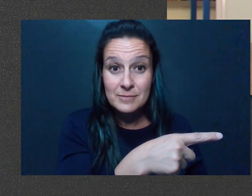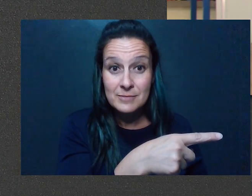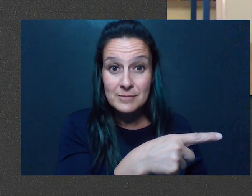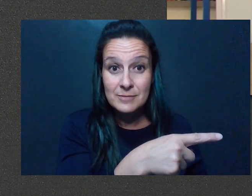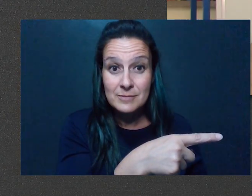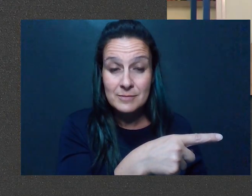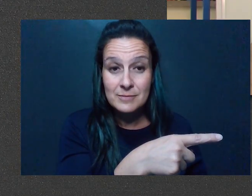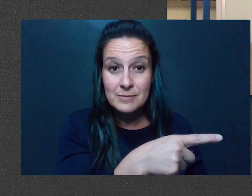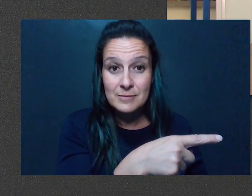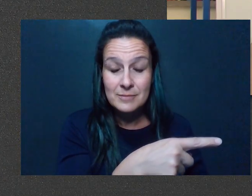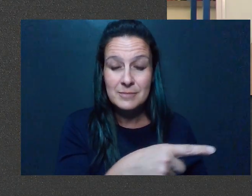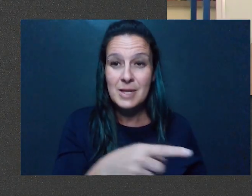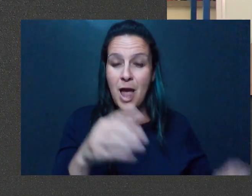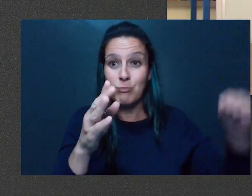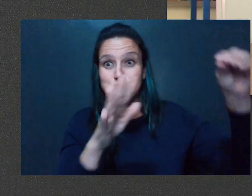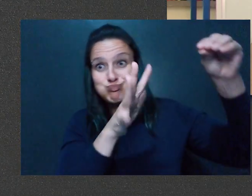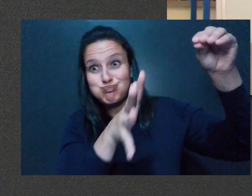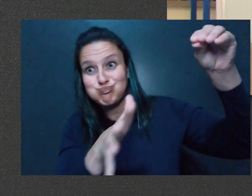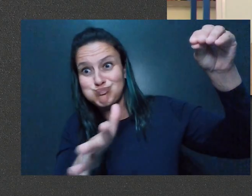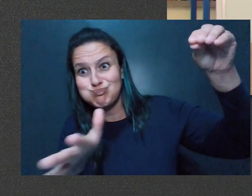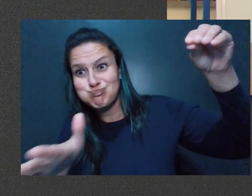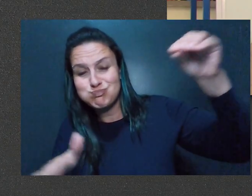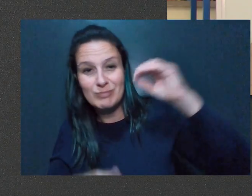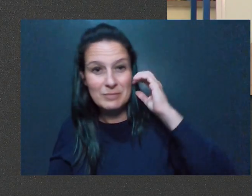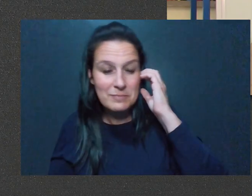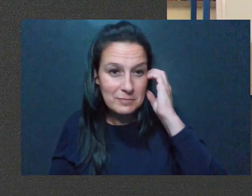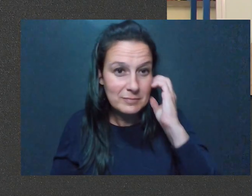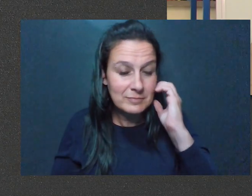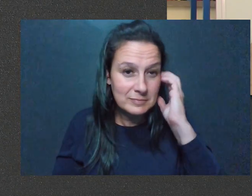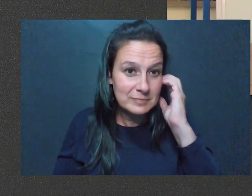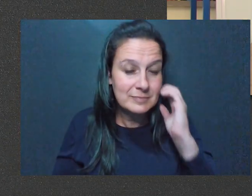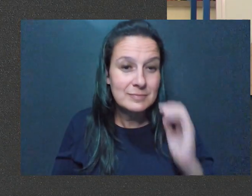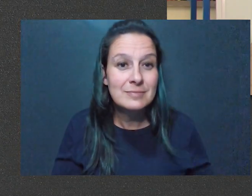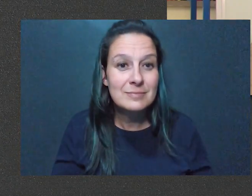You can watch it run down the page.